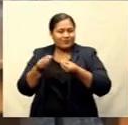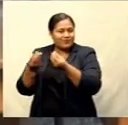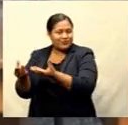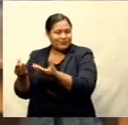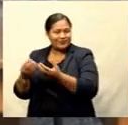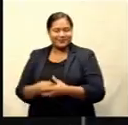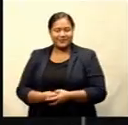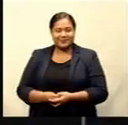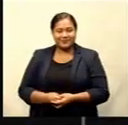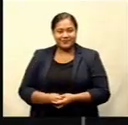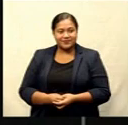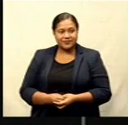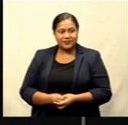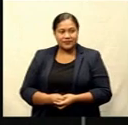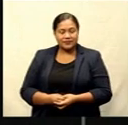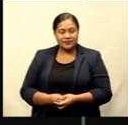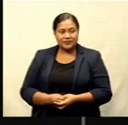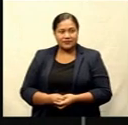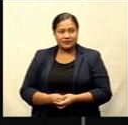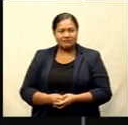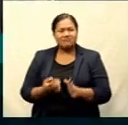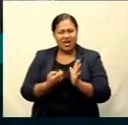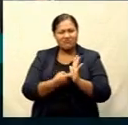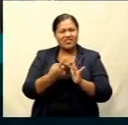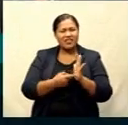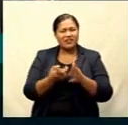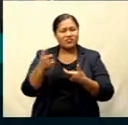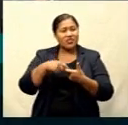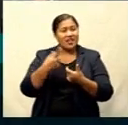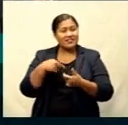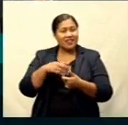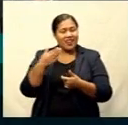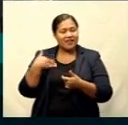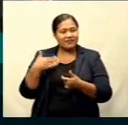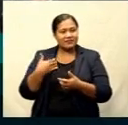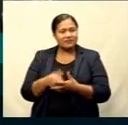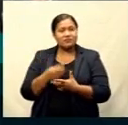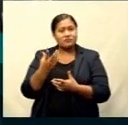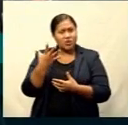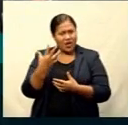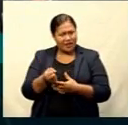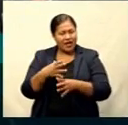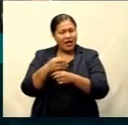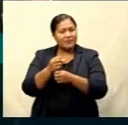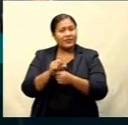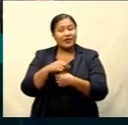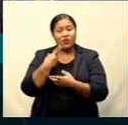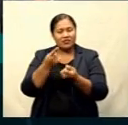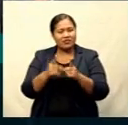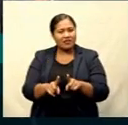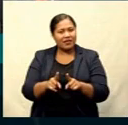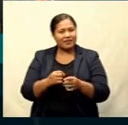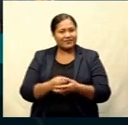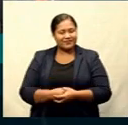transmission. And Ritika Pratap joins us live now. Ritika, you have an update on the death toll.